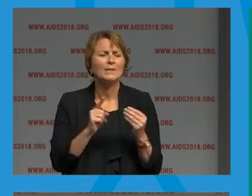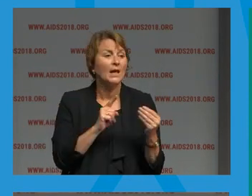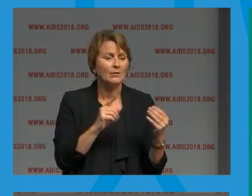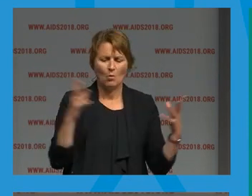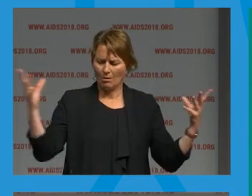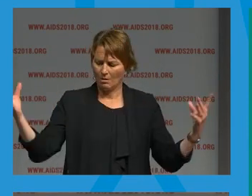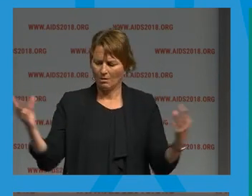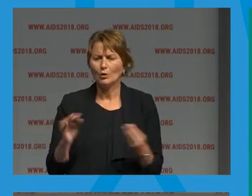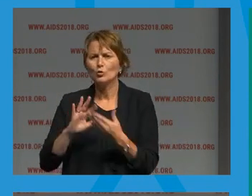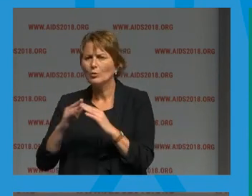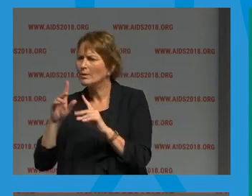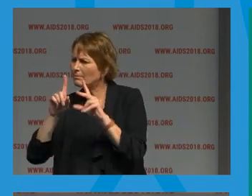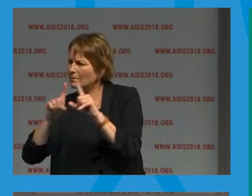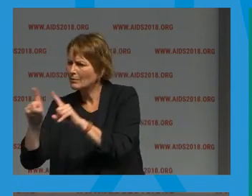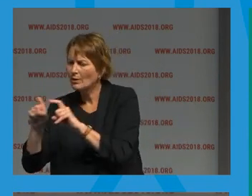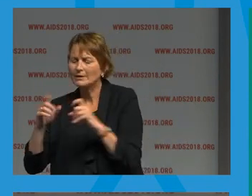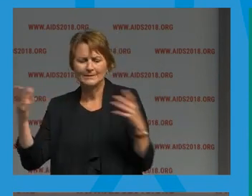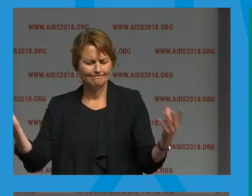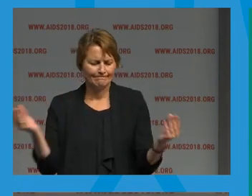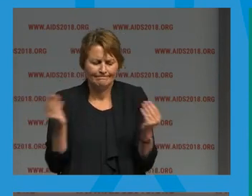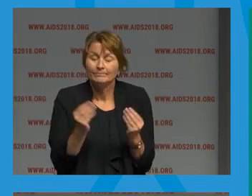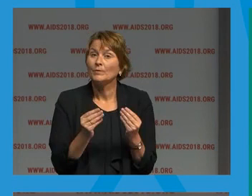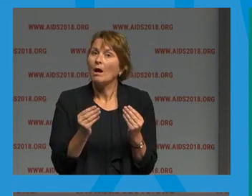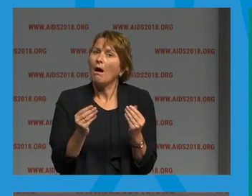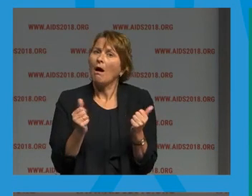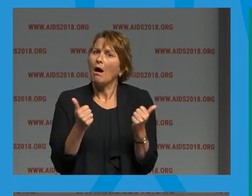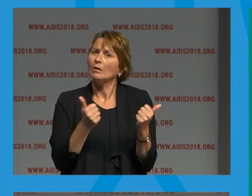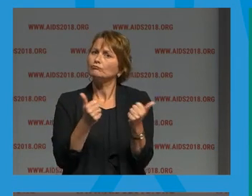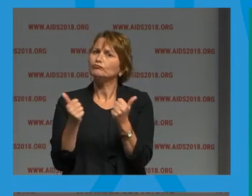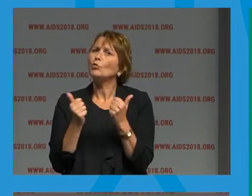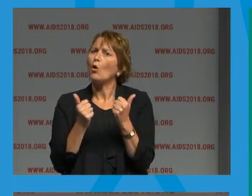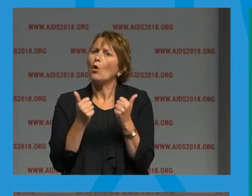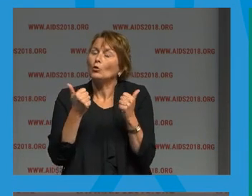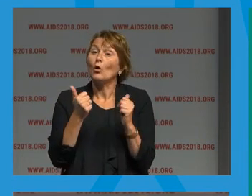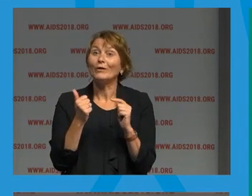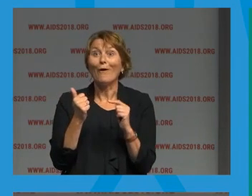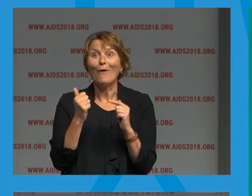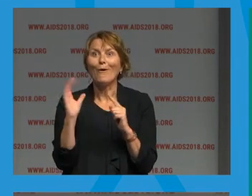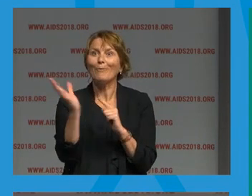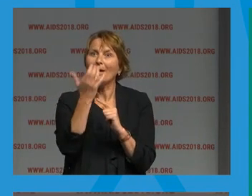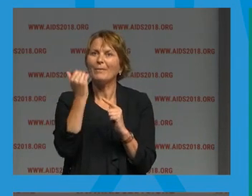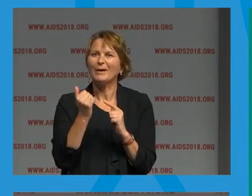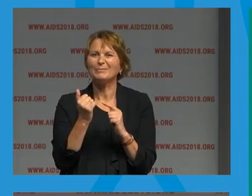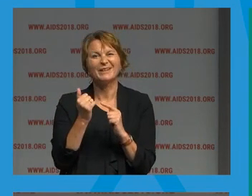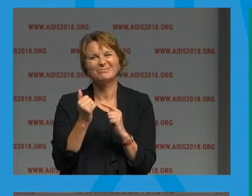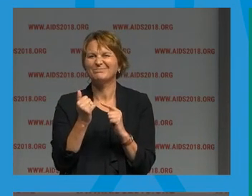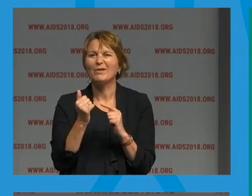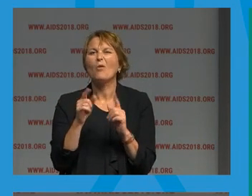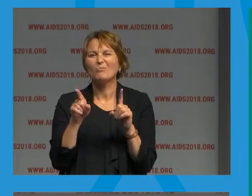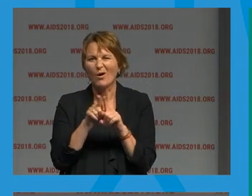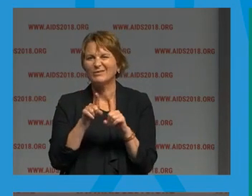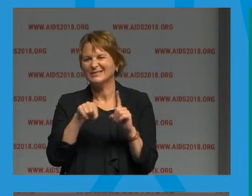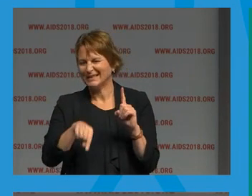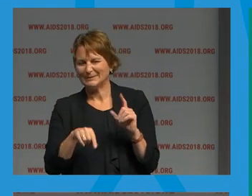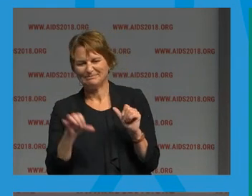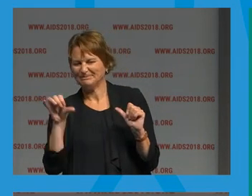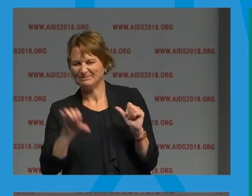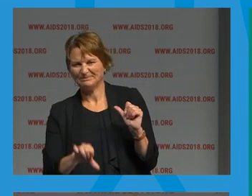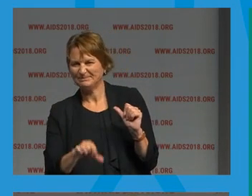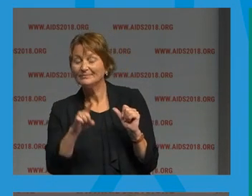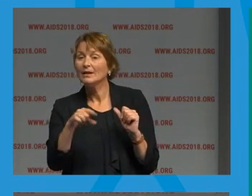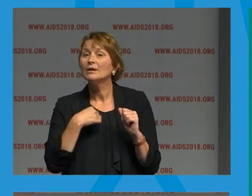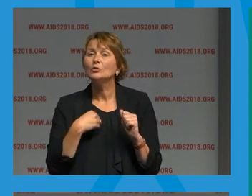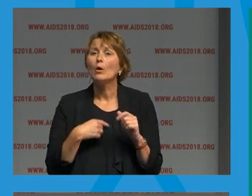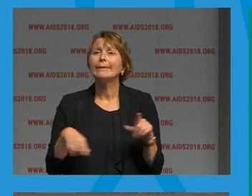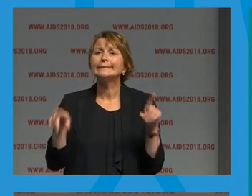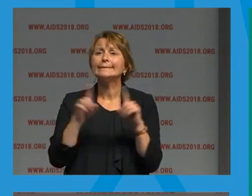together has clearly shown our successes, but it's also pointed out our failures. We cannot continue to do the exact same things in